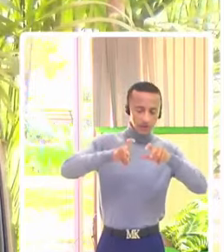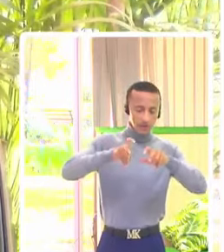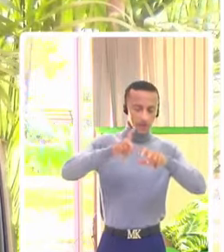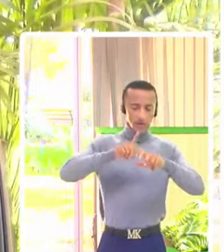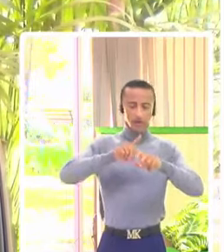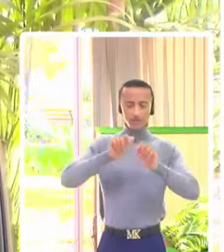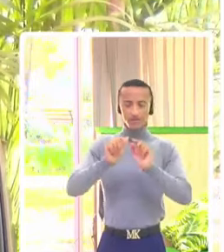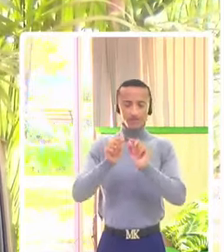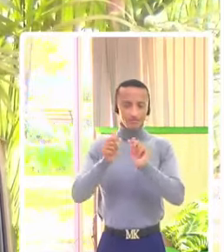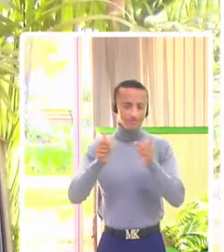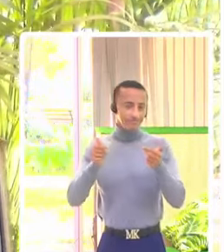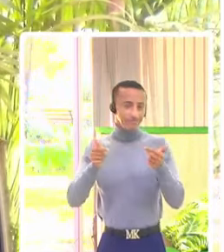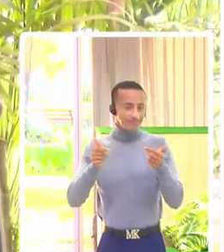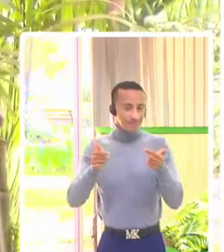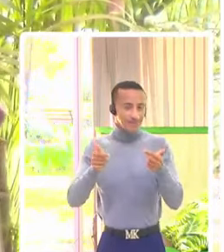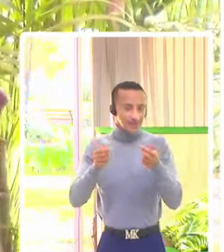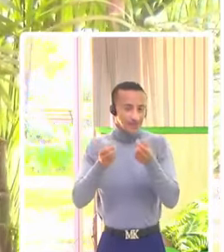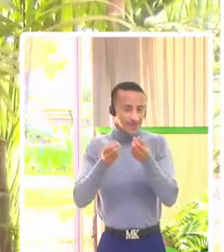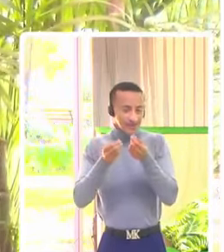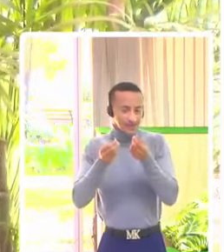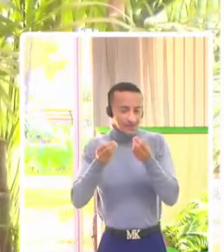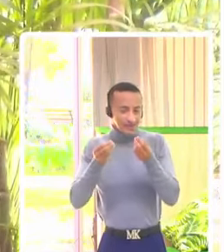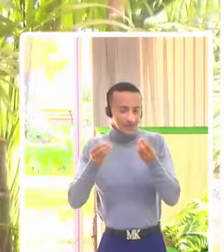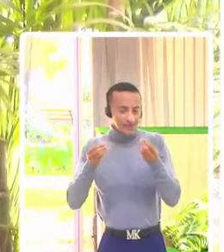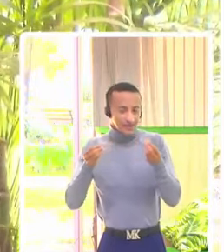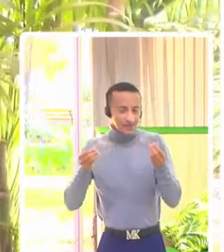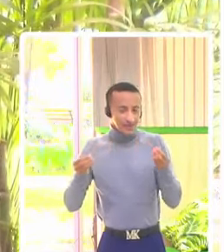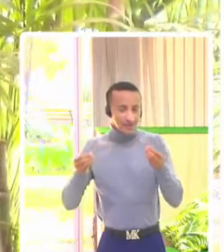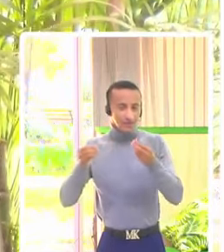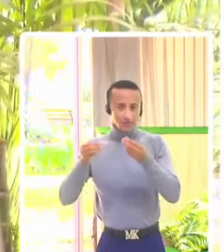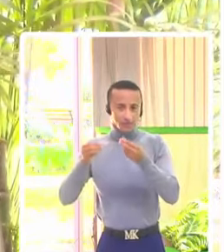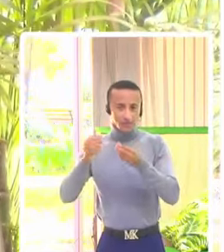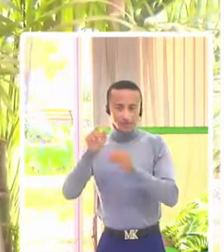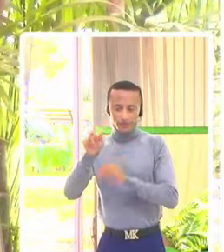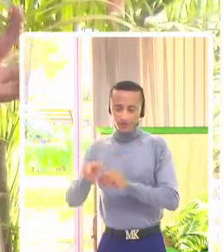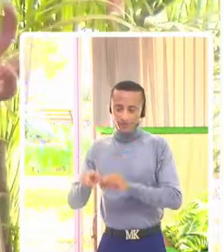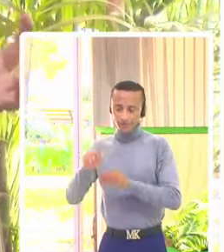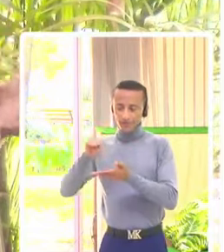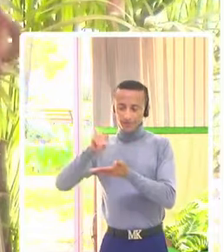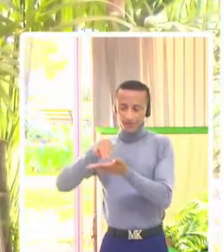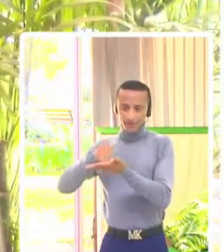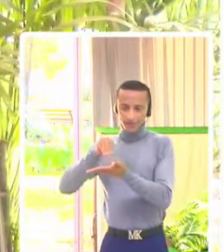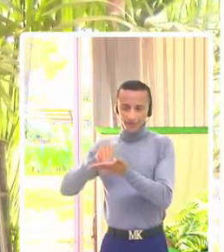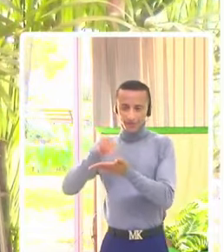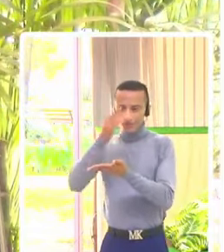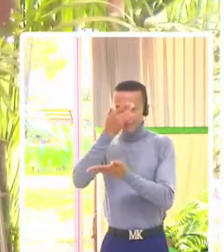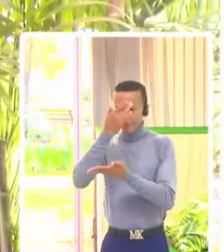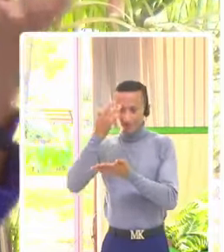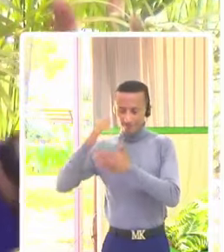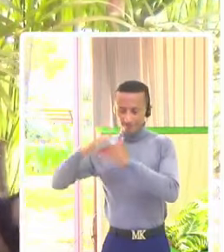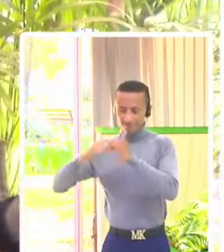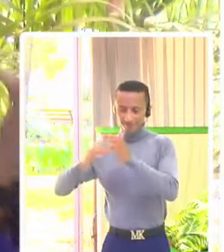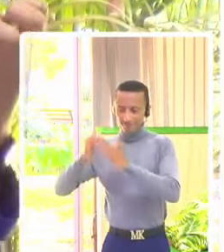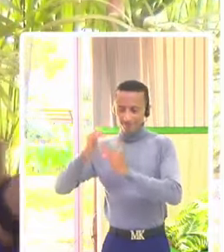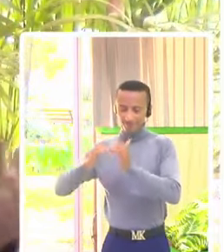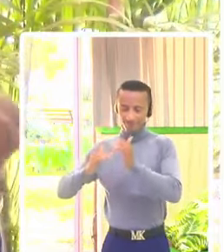an important factor. The lack of people,